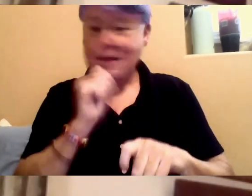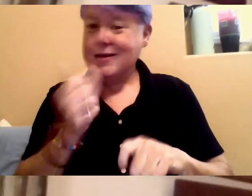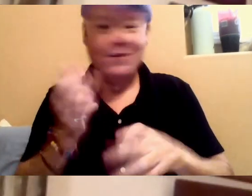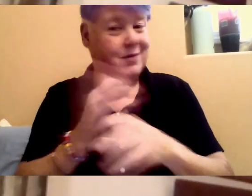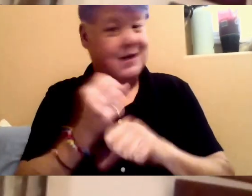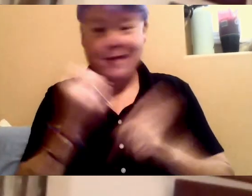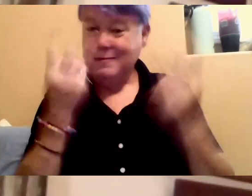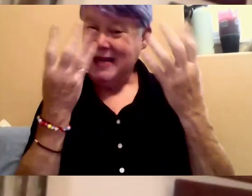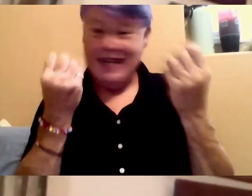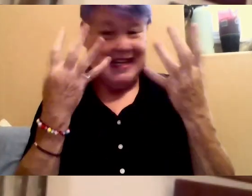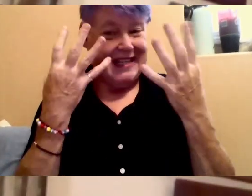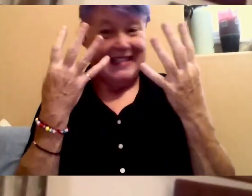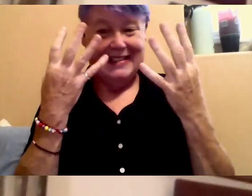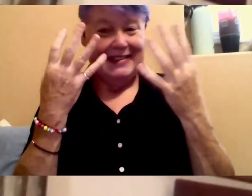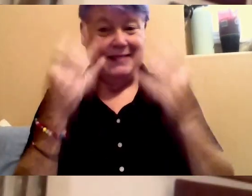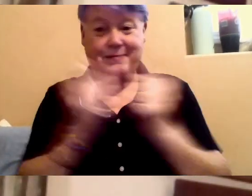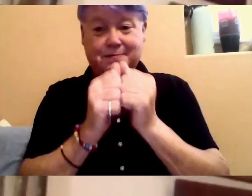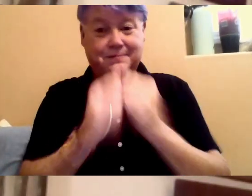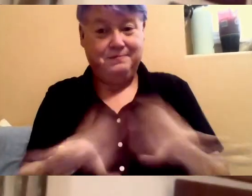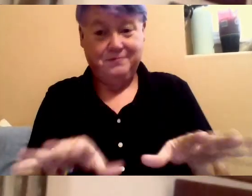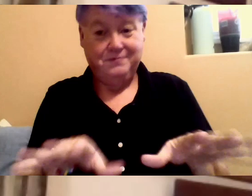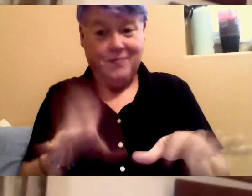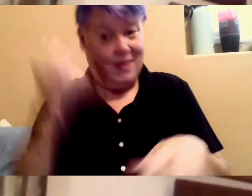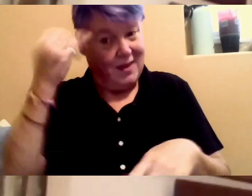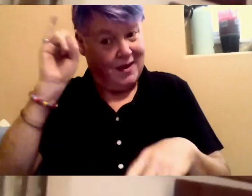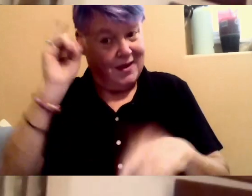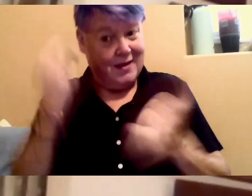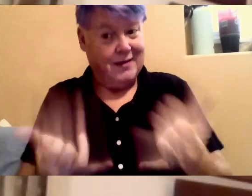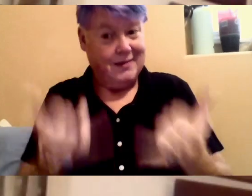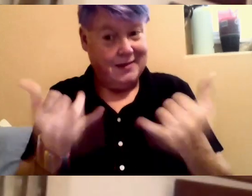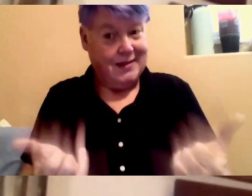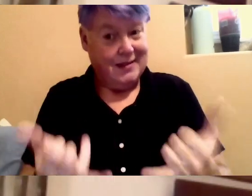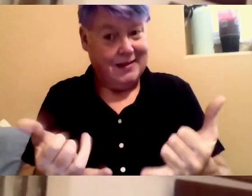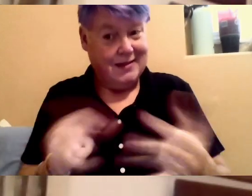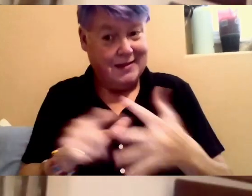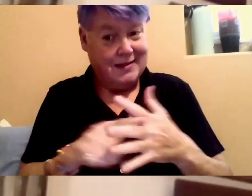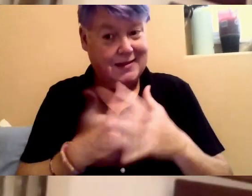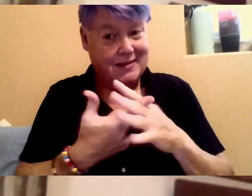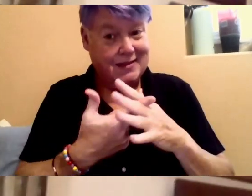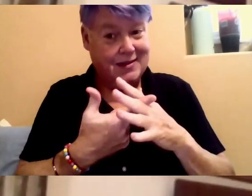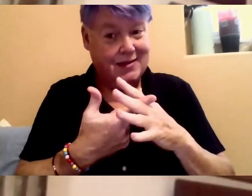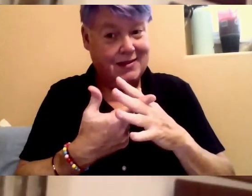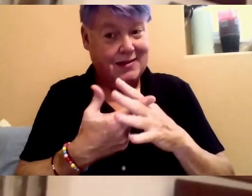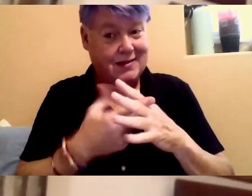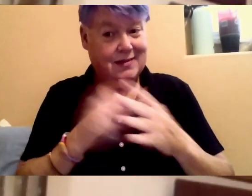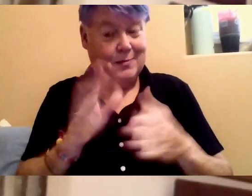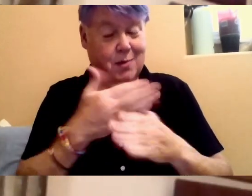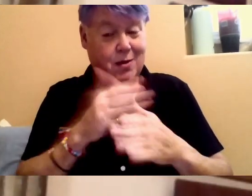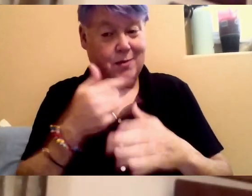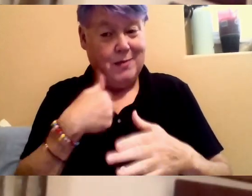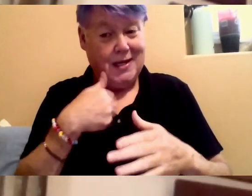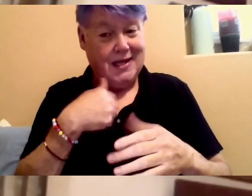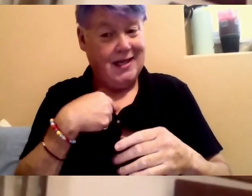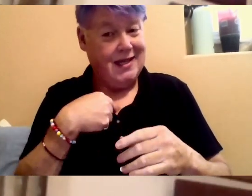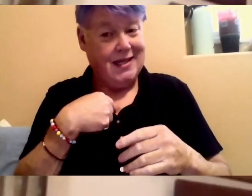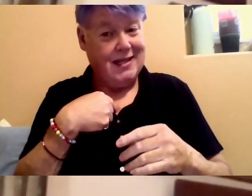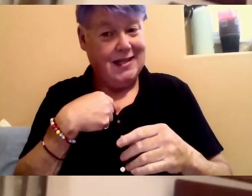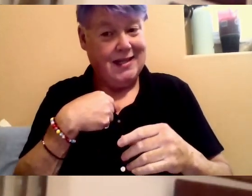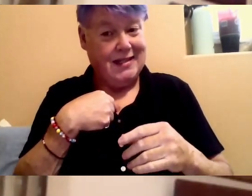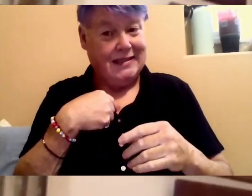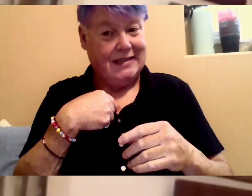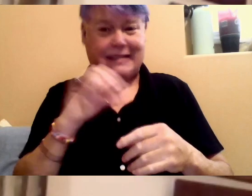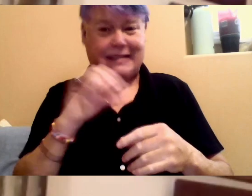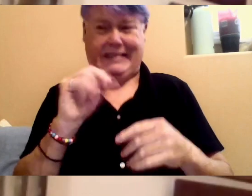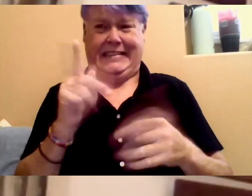I'm without an idea now, and it's starting to really bother me. I think, okay,